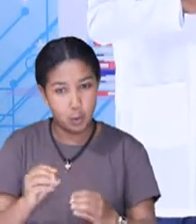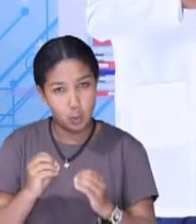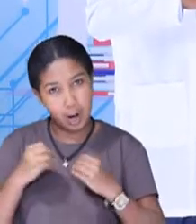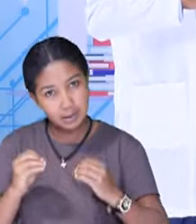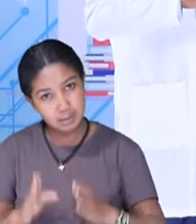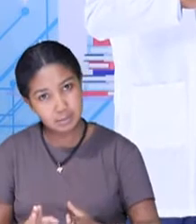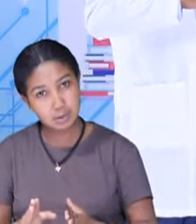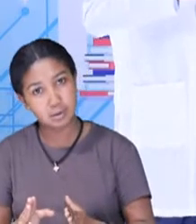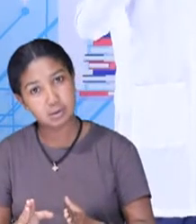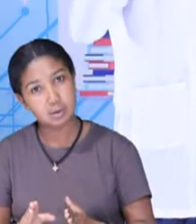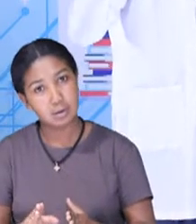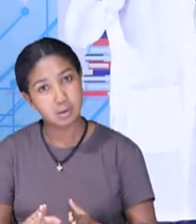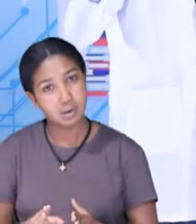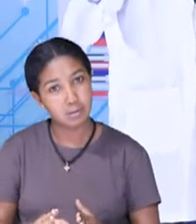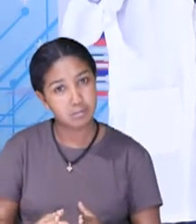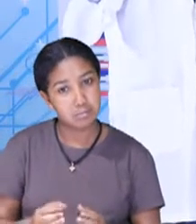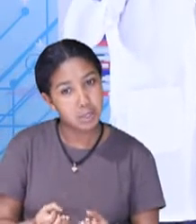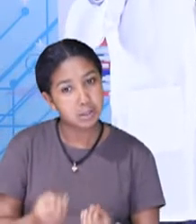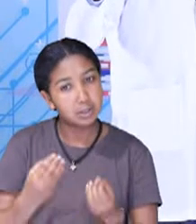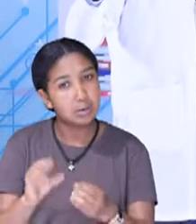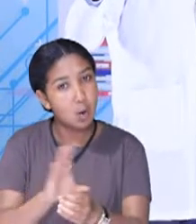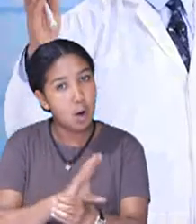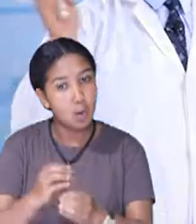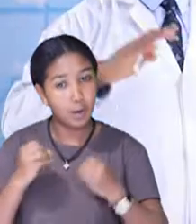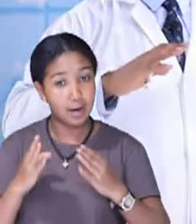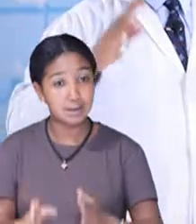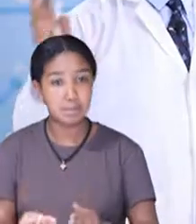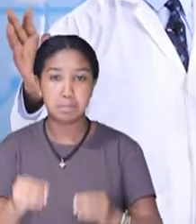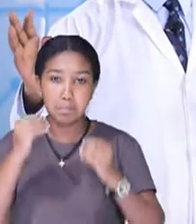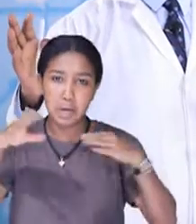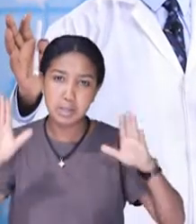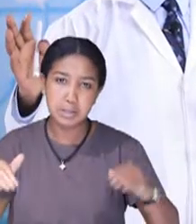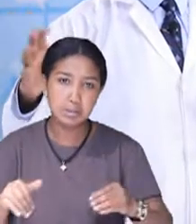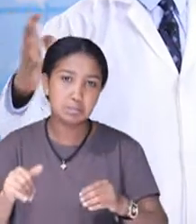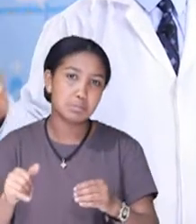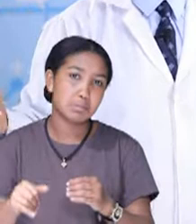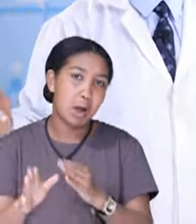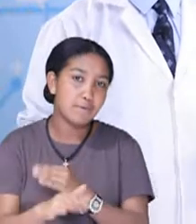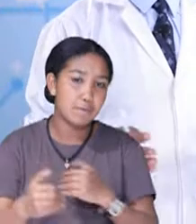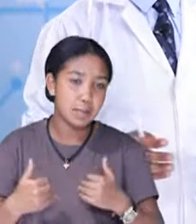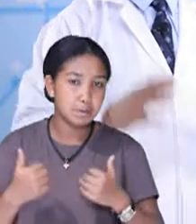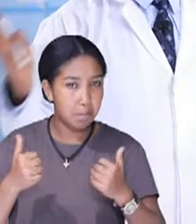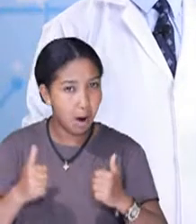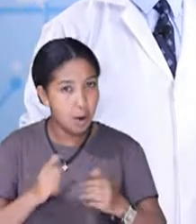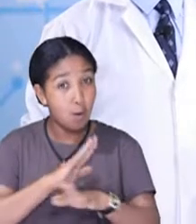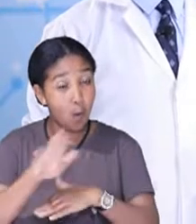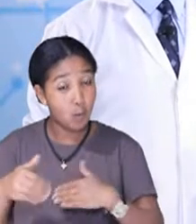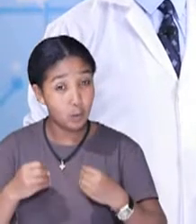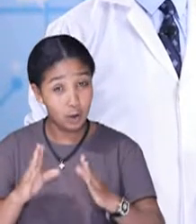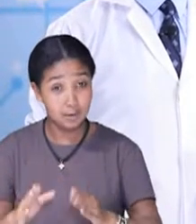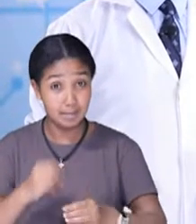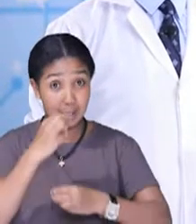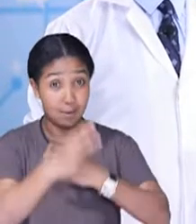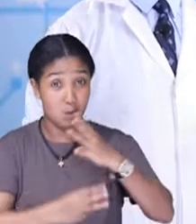microorganisms and multicellular organisms, birds, amphibians, mammals, all organisms